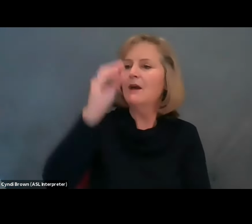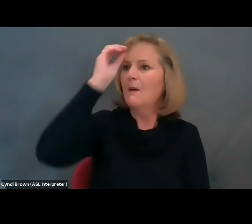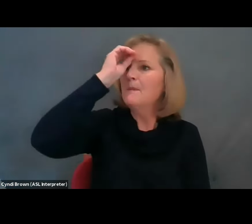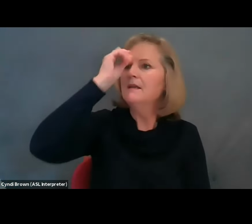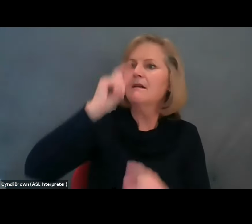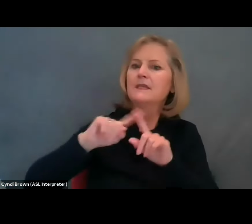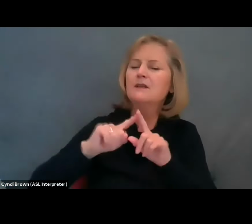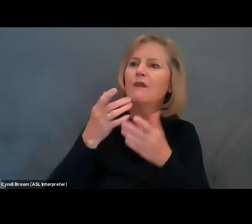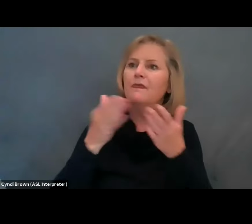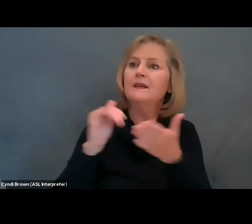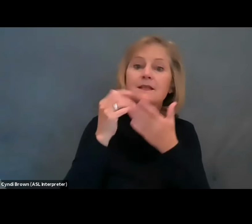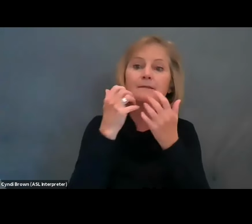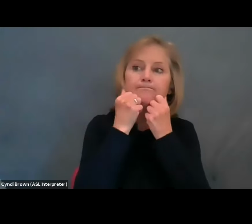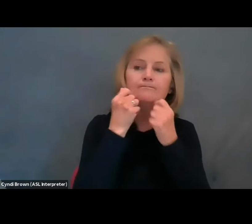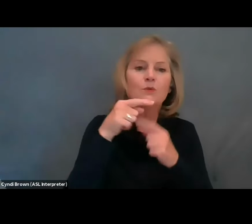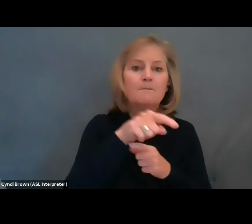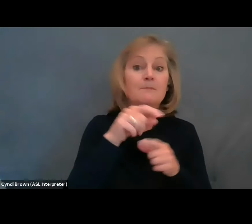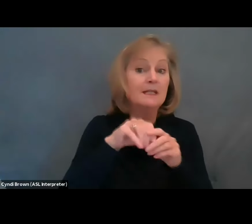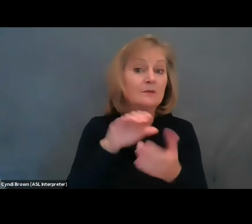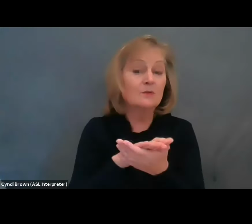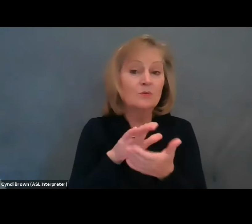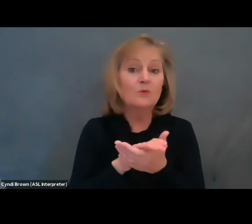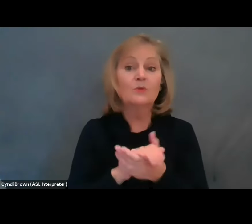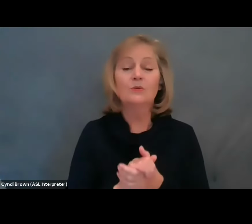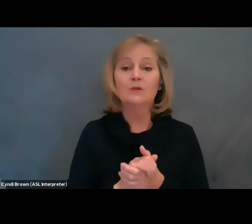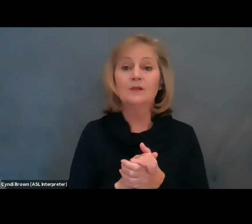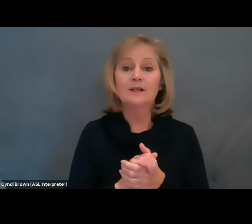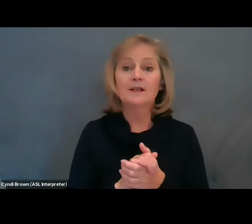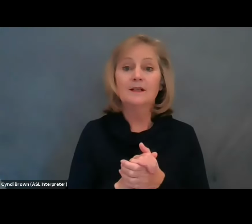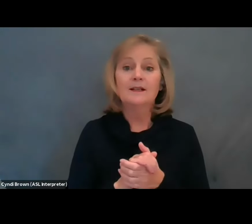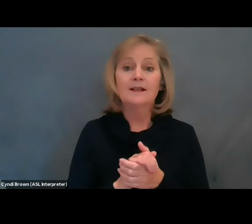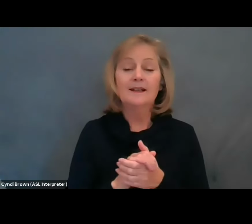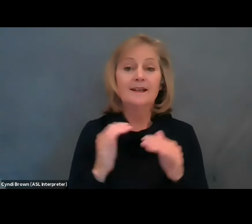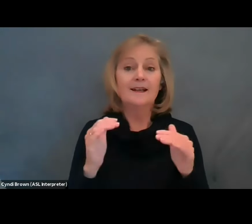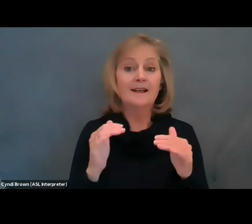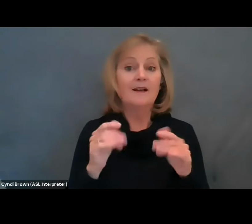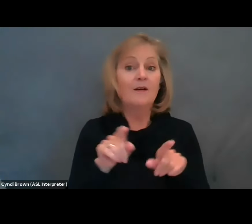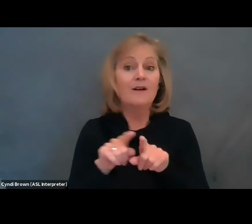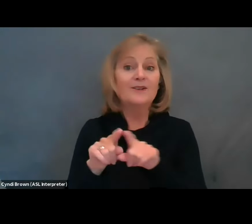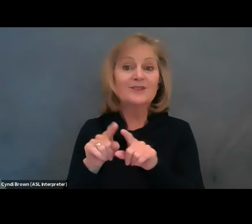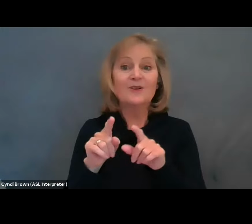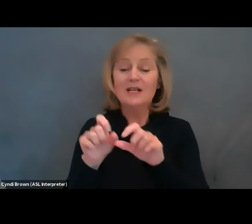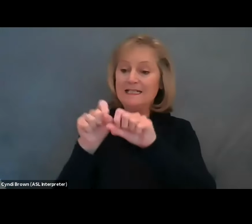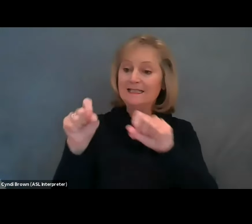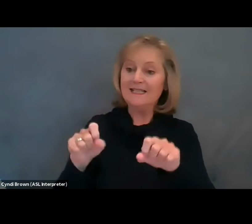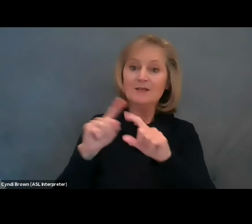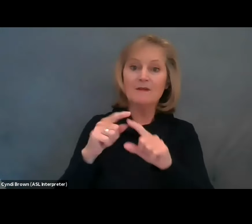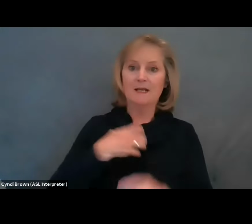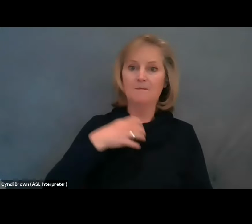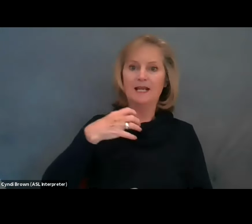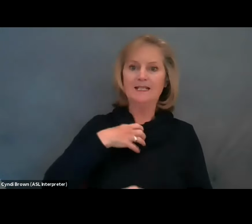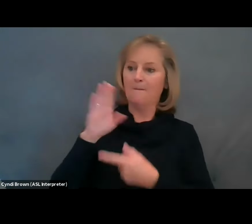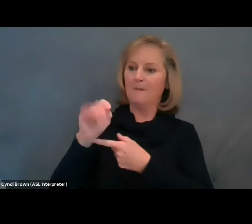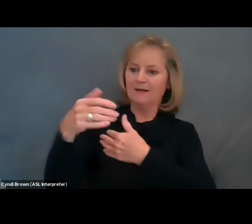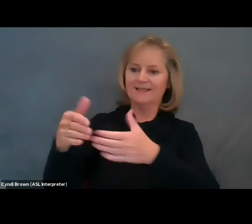the different things that matter to them in school. And then there's also a system of complaints boxes,